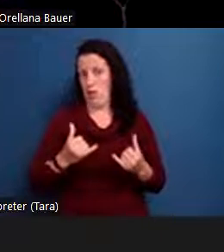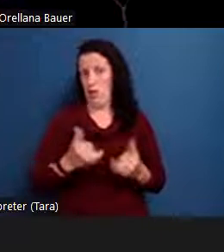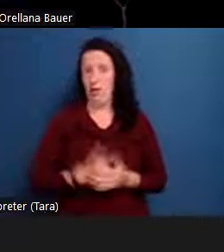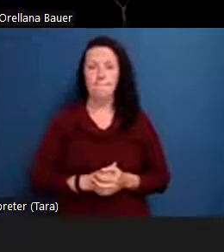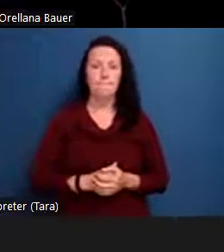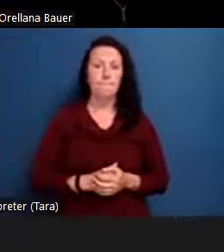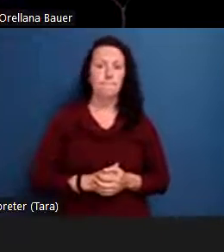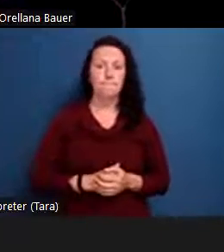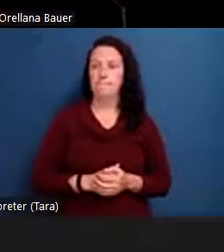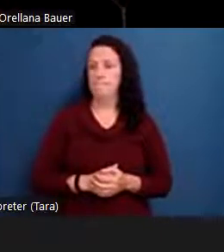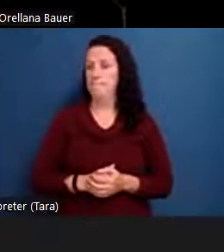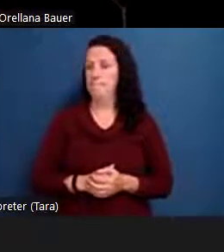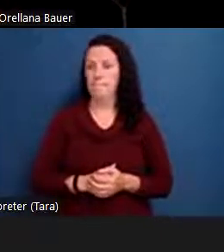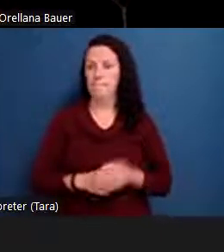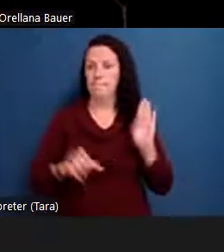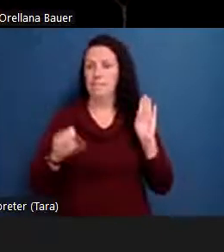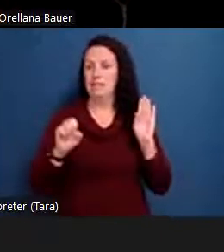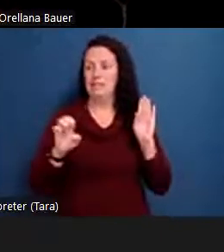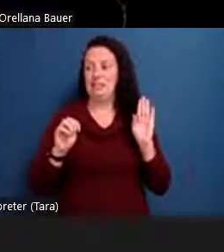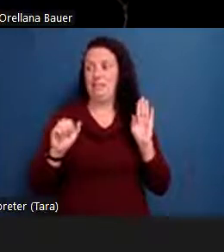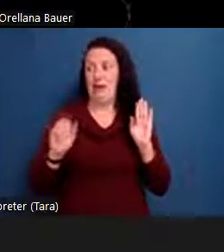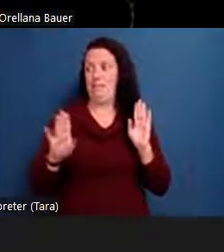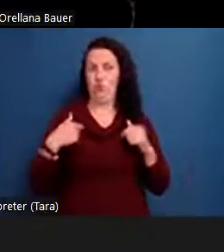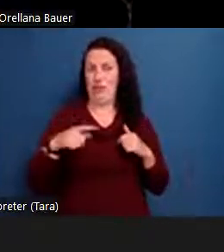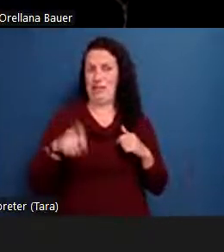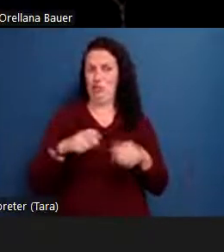I see. Do I recuse myself?